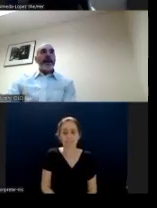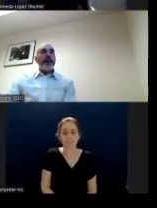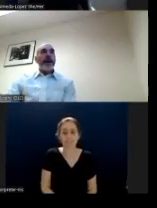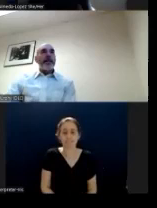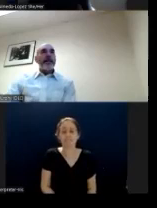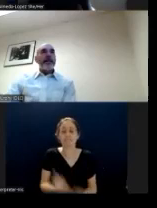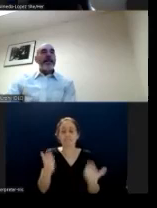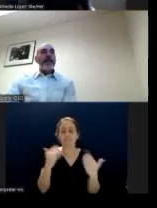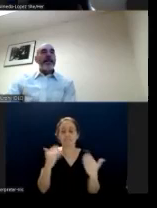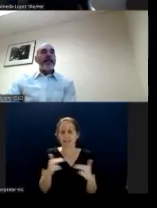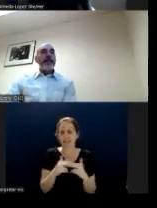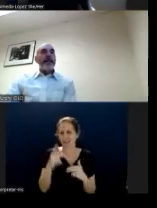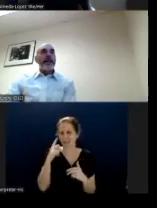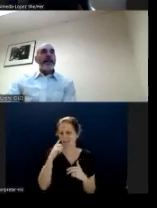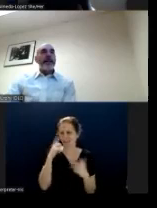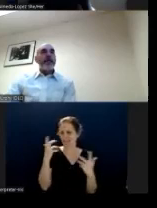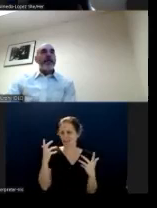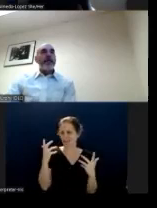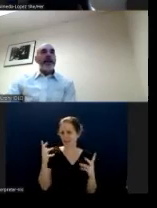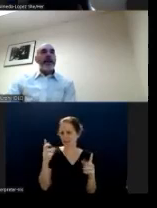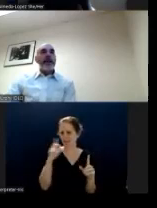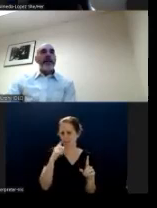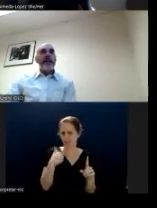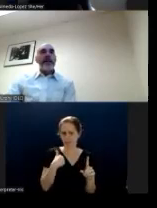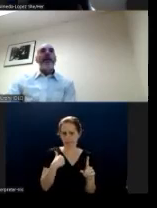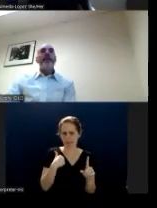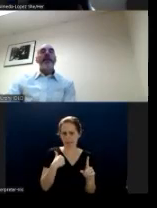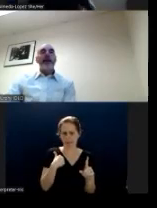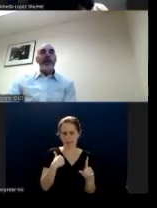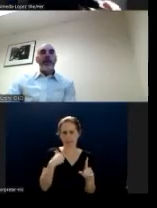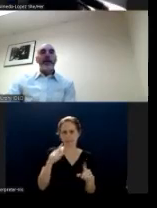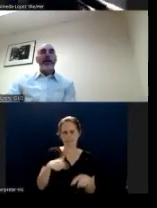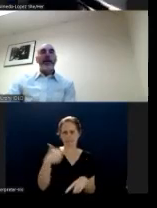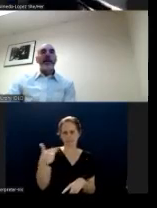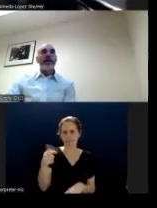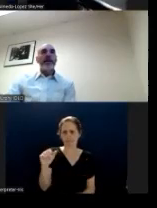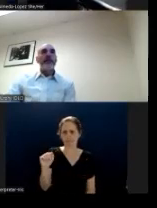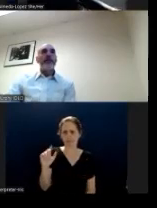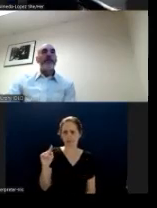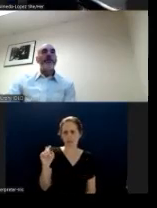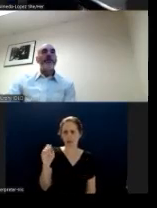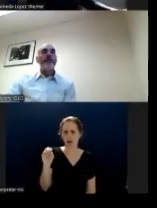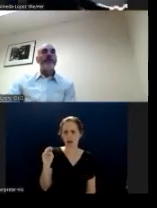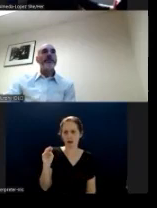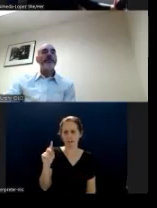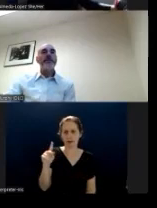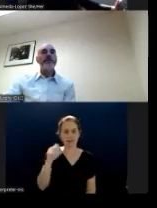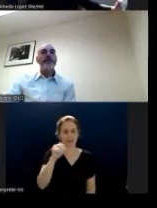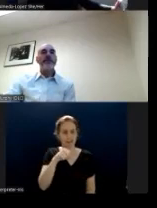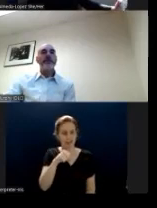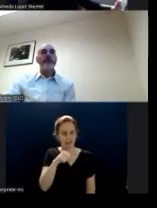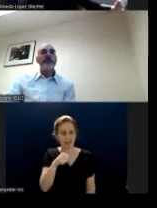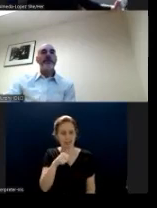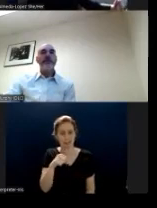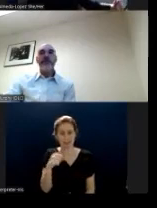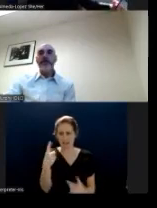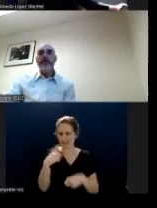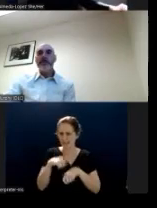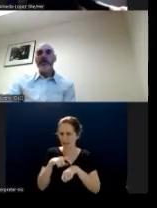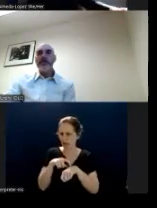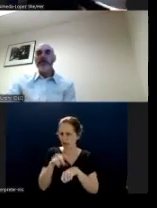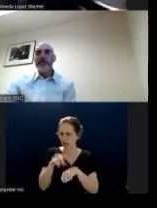Next slide. I think that's it for me, Emily, and now we're up to the auto mark. Yes. Yes, we are. How are we doing on